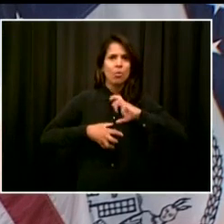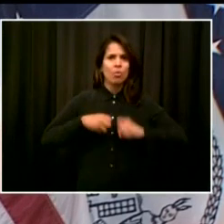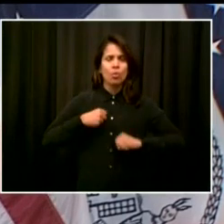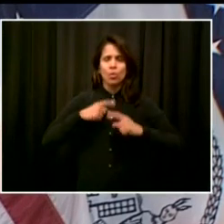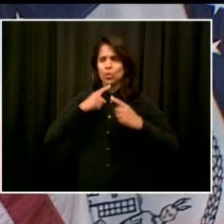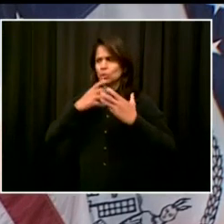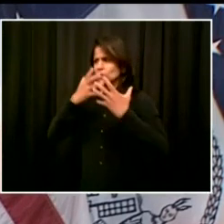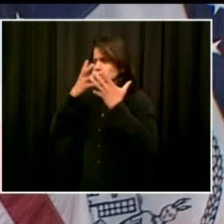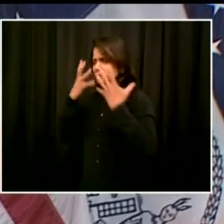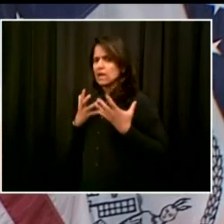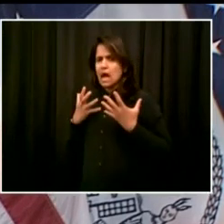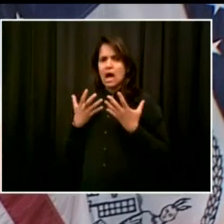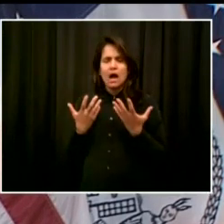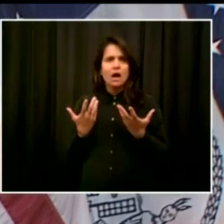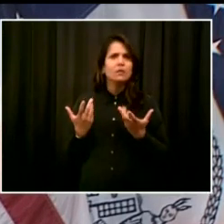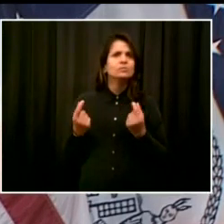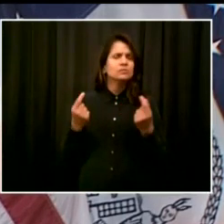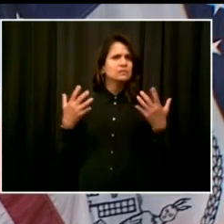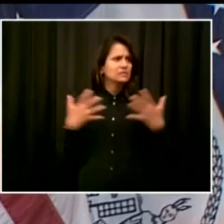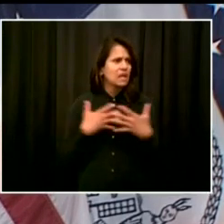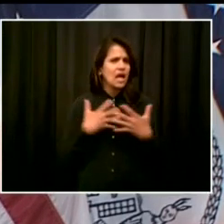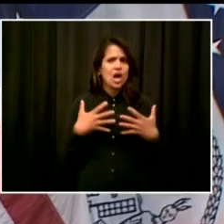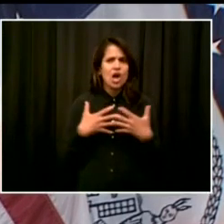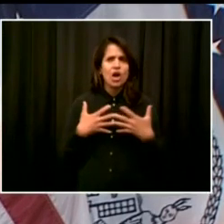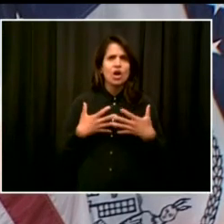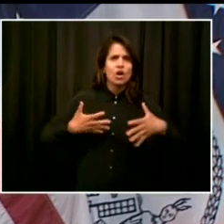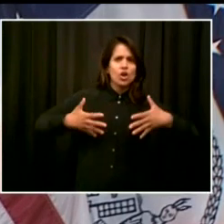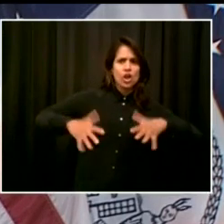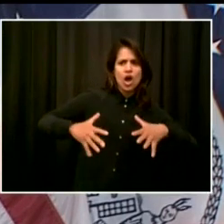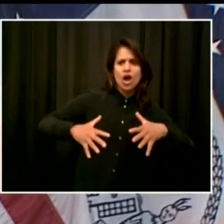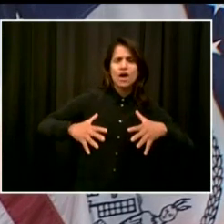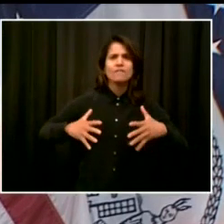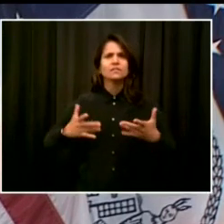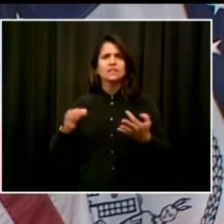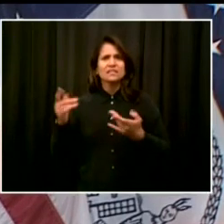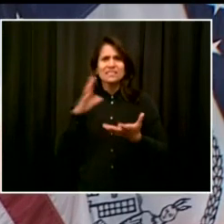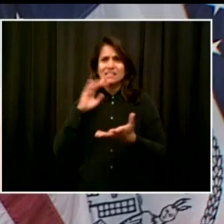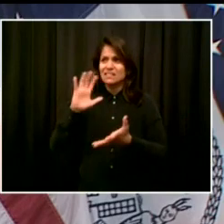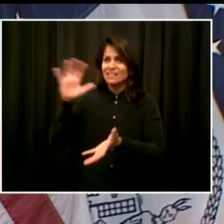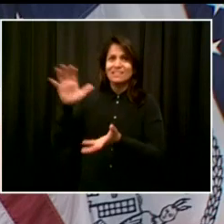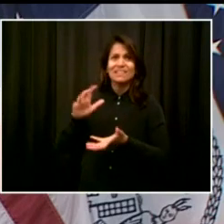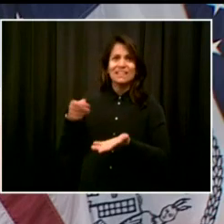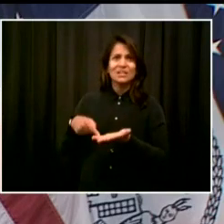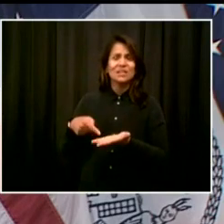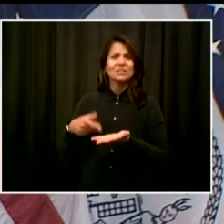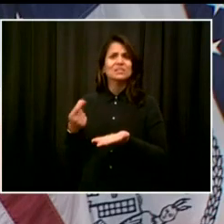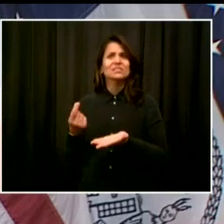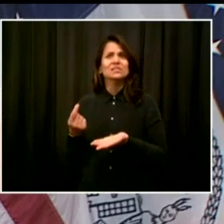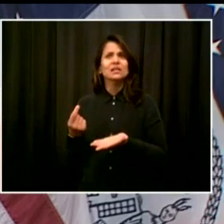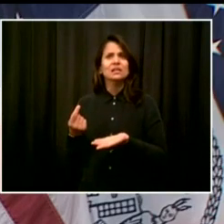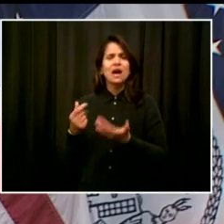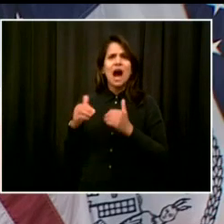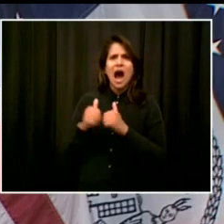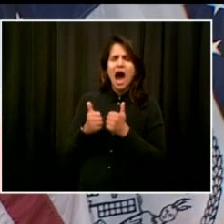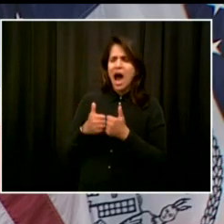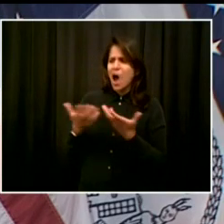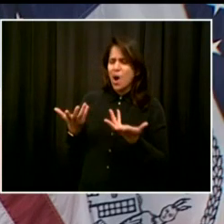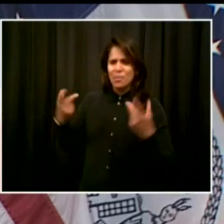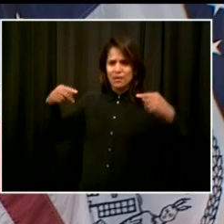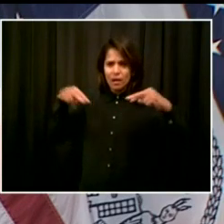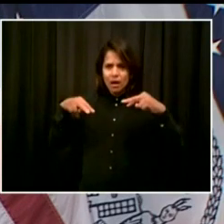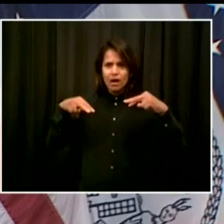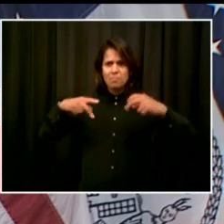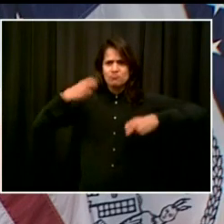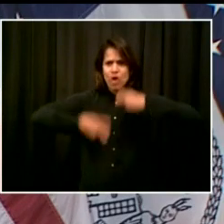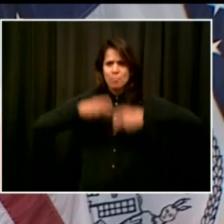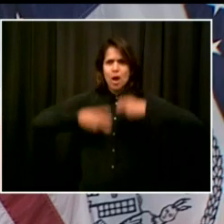of this spate of shootings, and we have to find a way to beat it. And we do that by bringing police